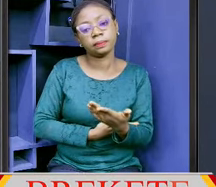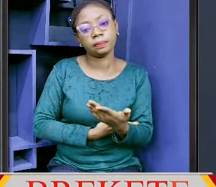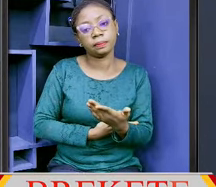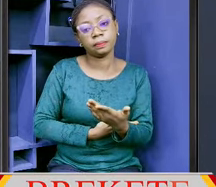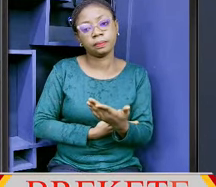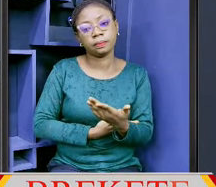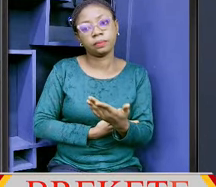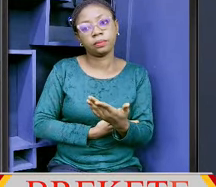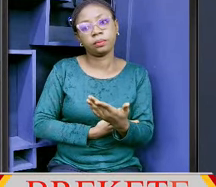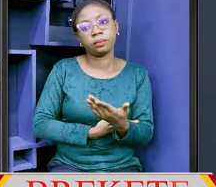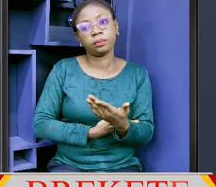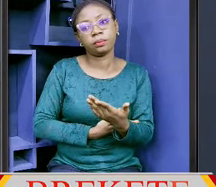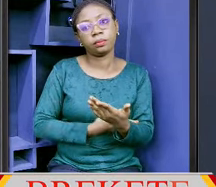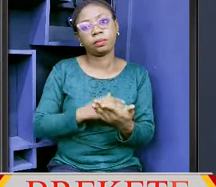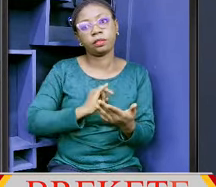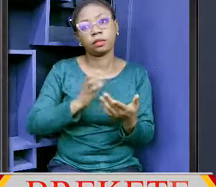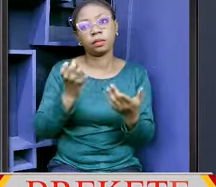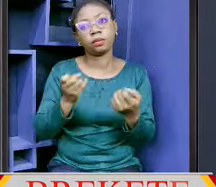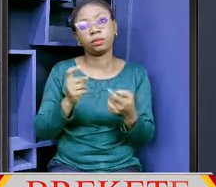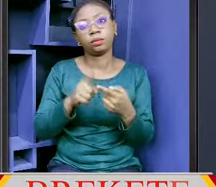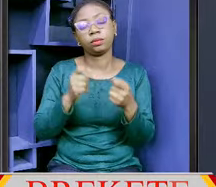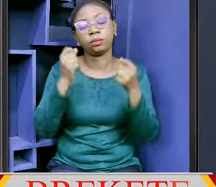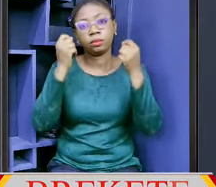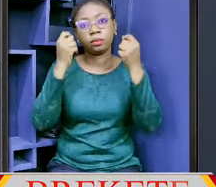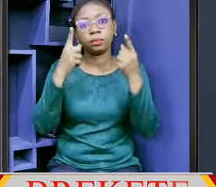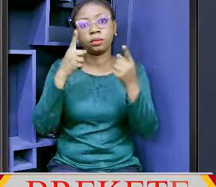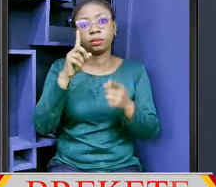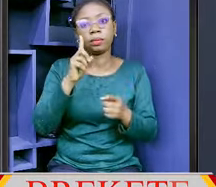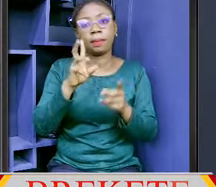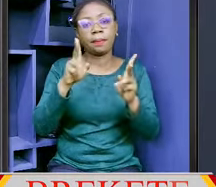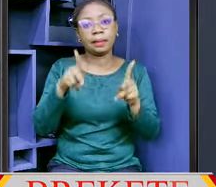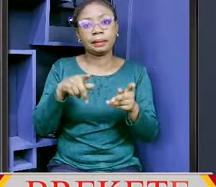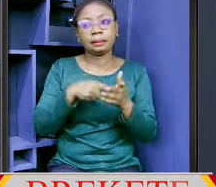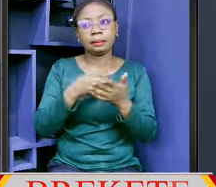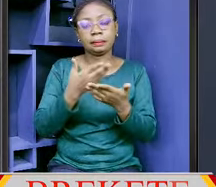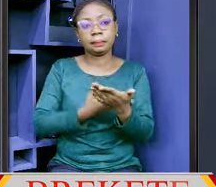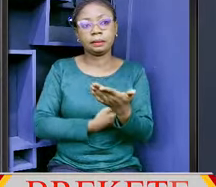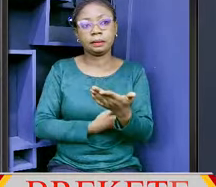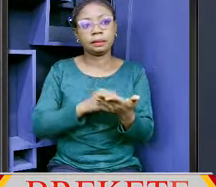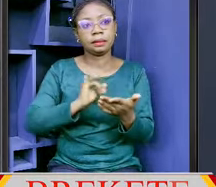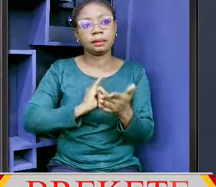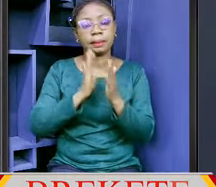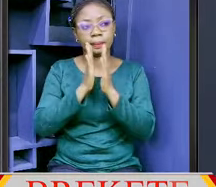I get person where I want surprise this morning. I just pray, say